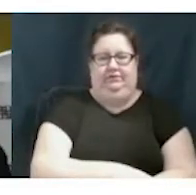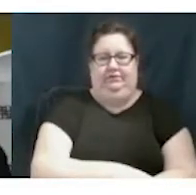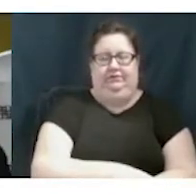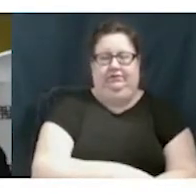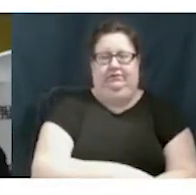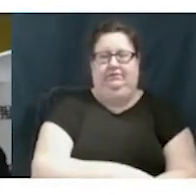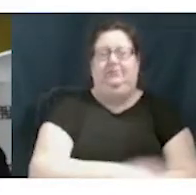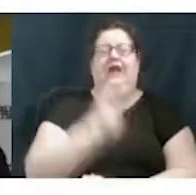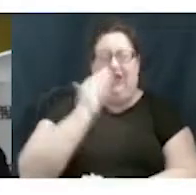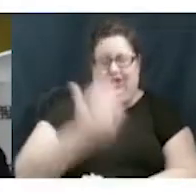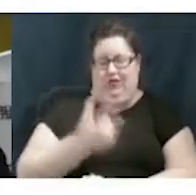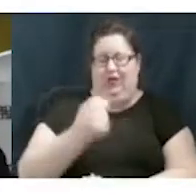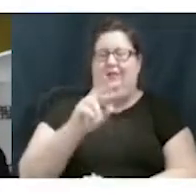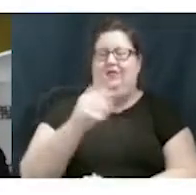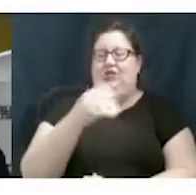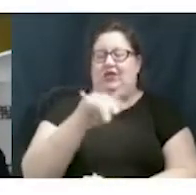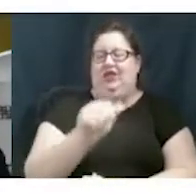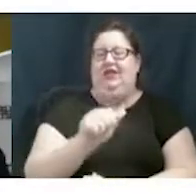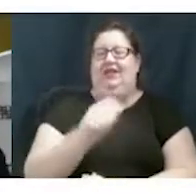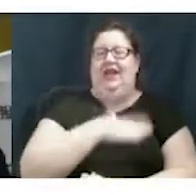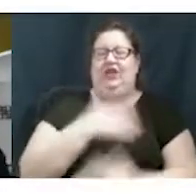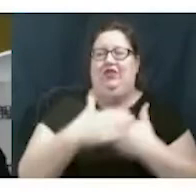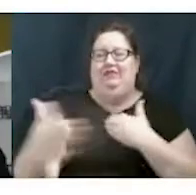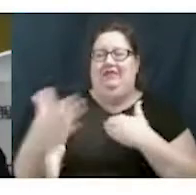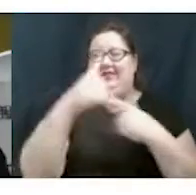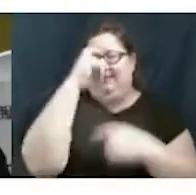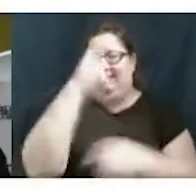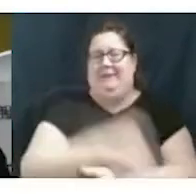You're welcome, Georgia. Enjoy the rest of your summer.